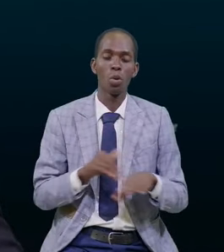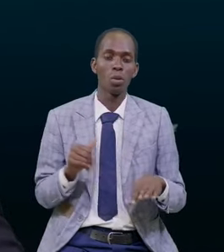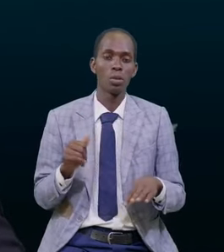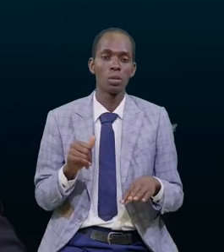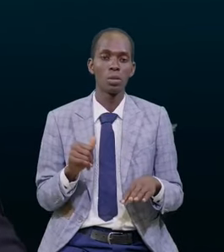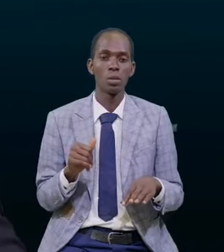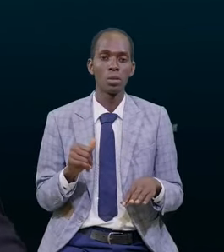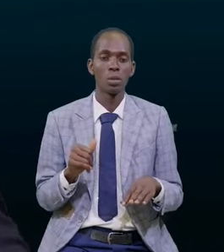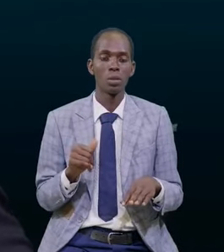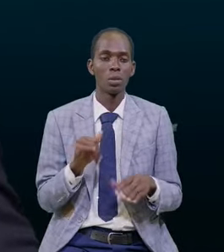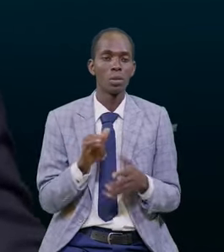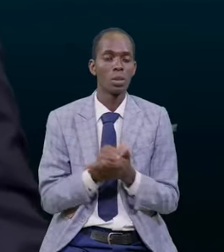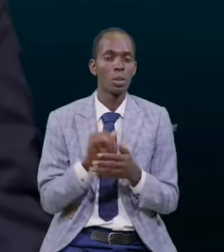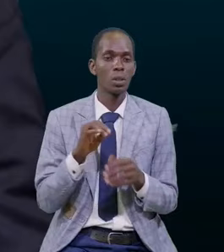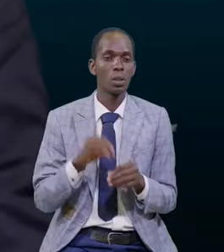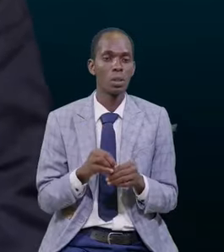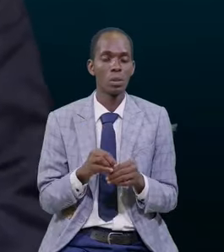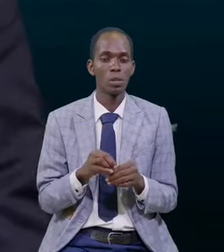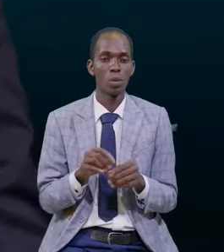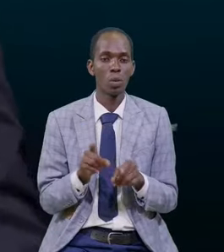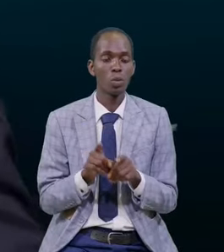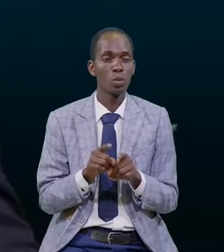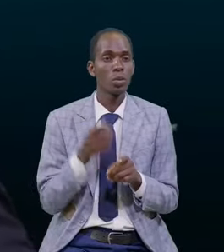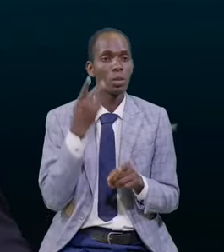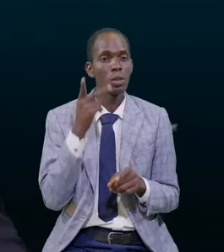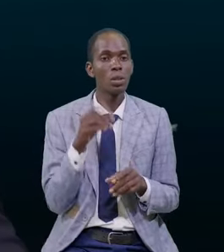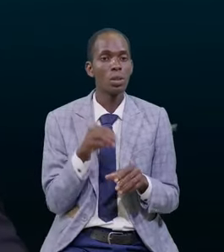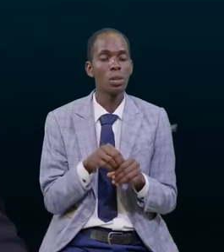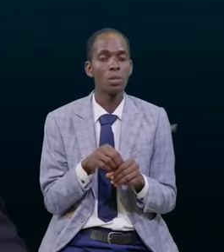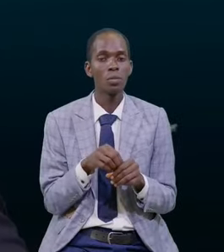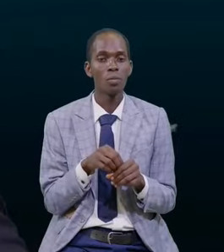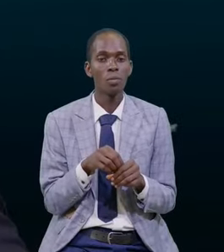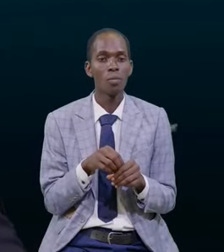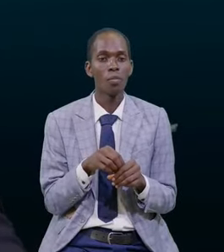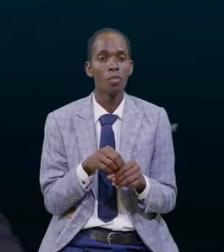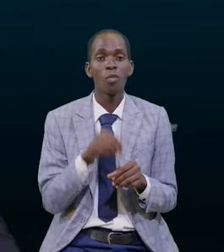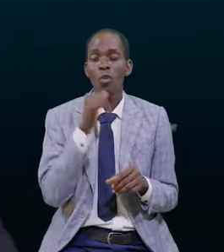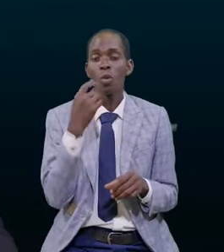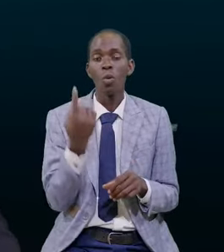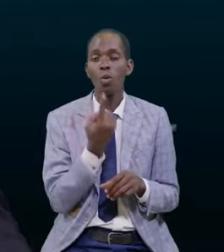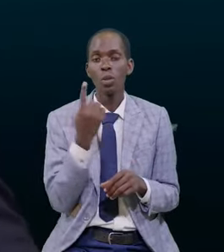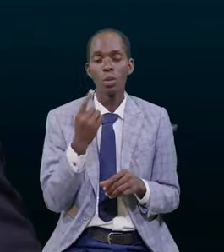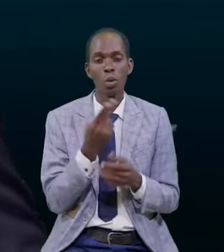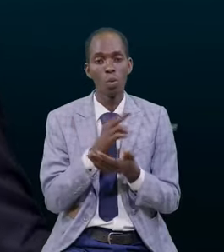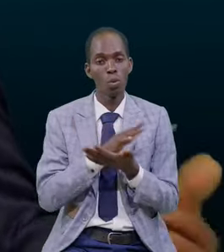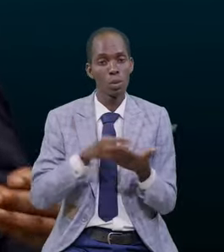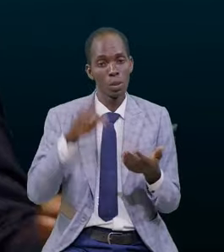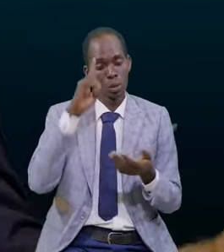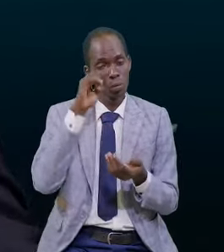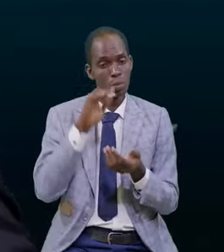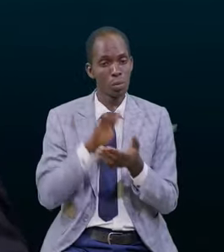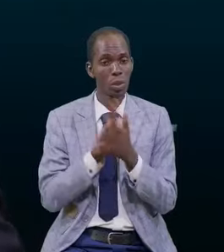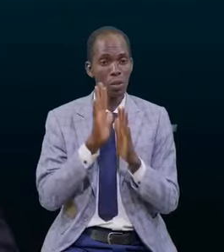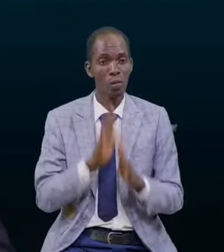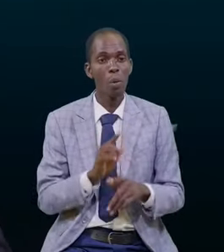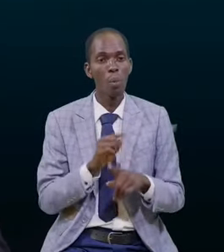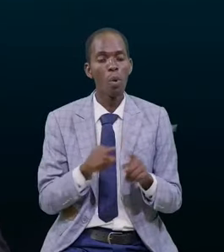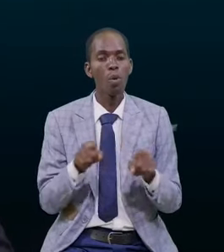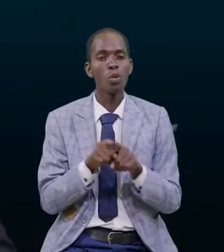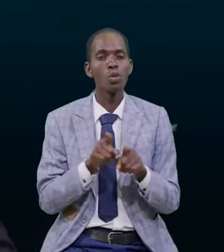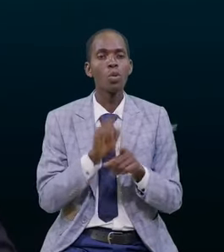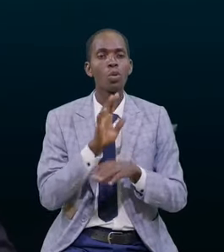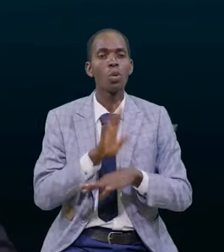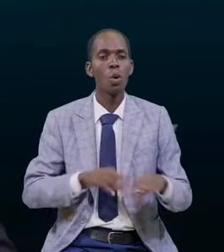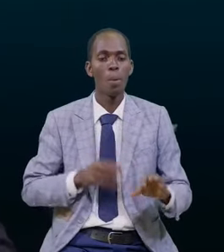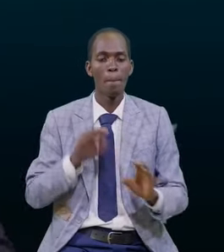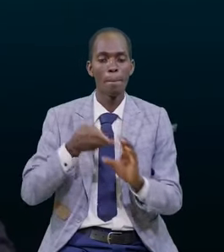3:1 as holy Brethren it also refers to them as partakers what does it mean to be a partaker to be a sharer that you